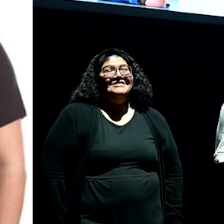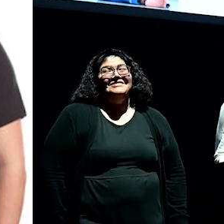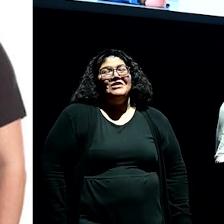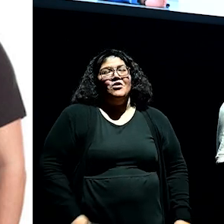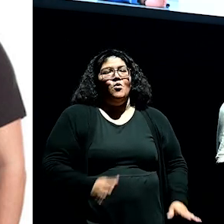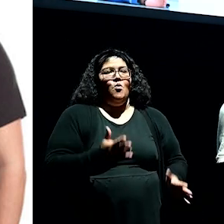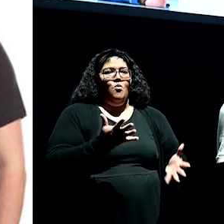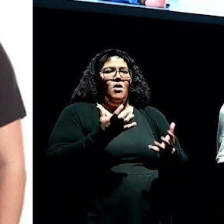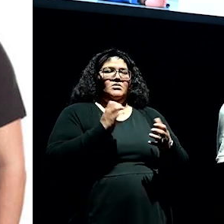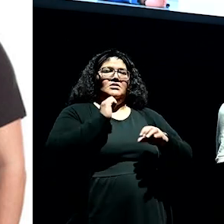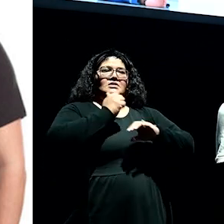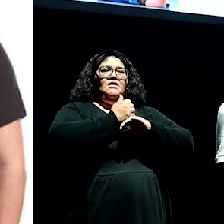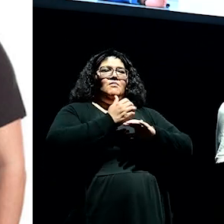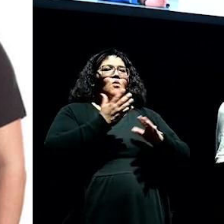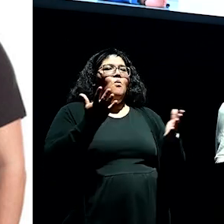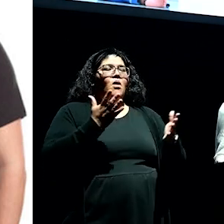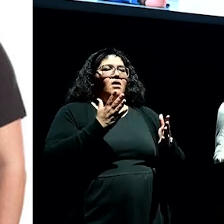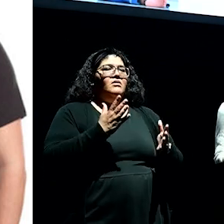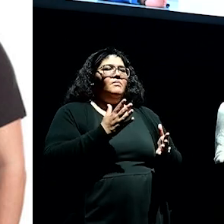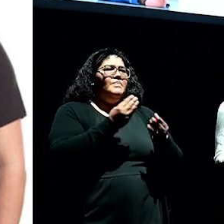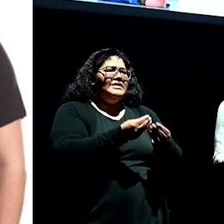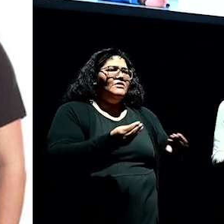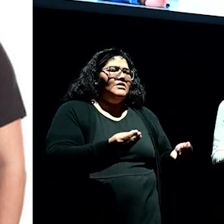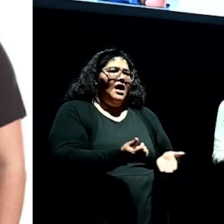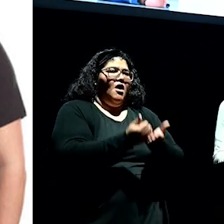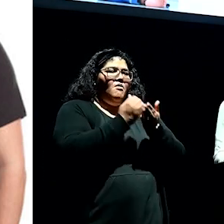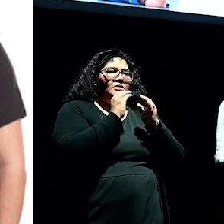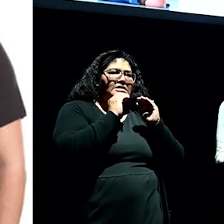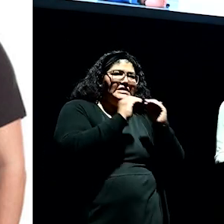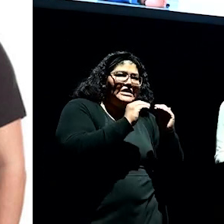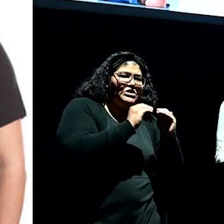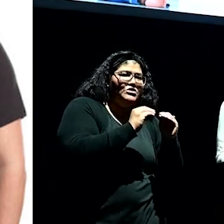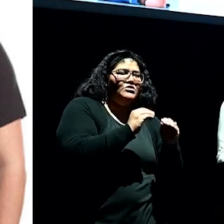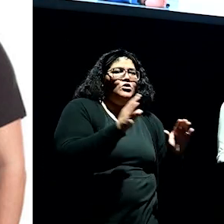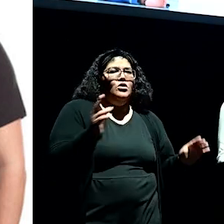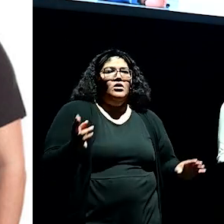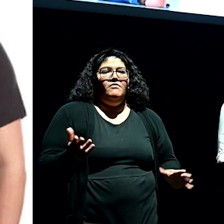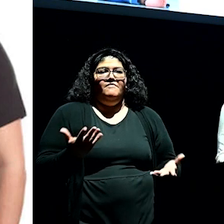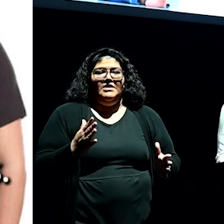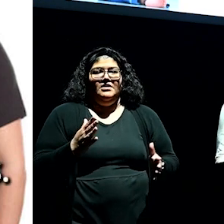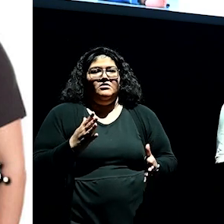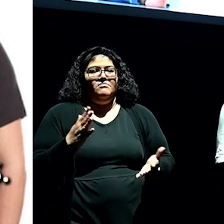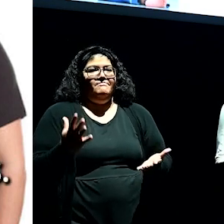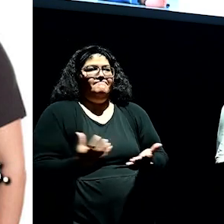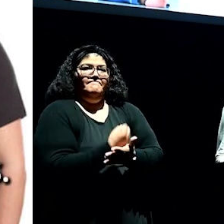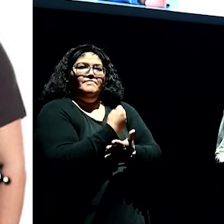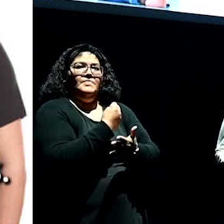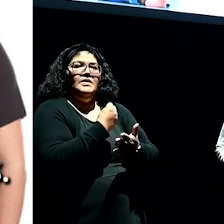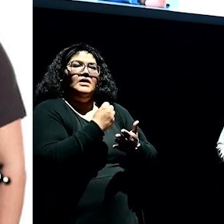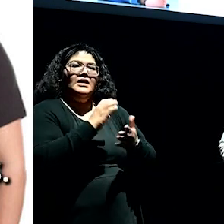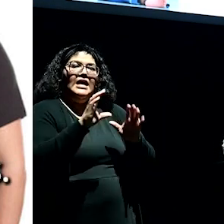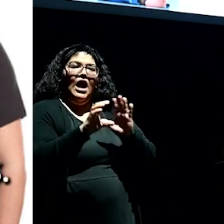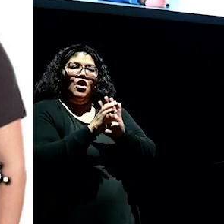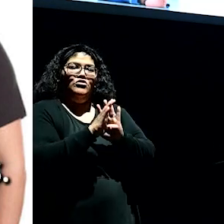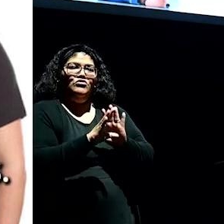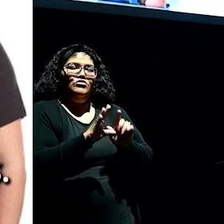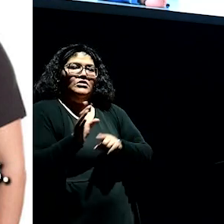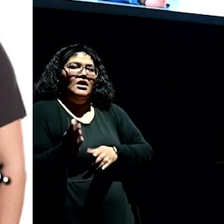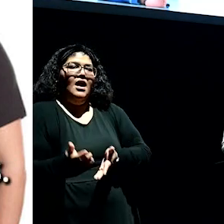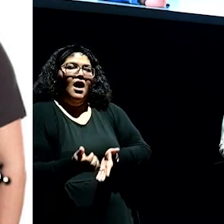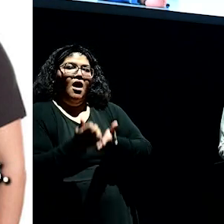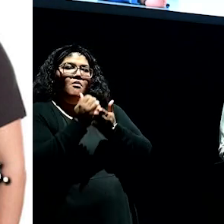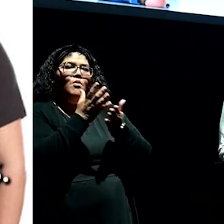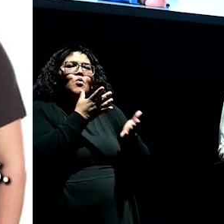creating educational materials, using the characters to help the parents